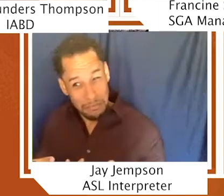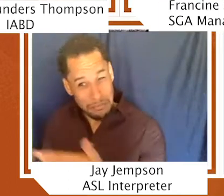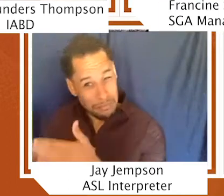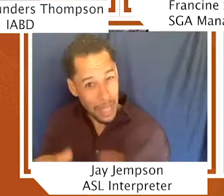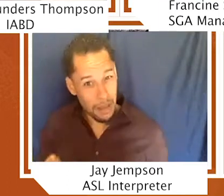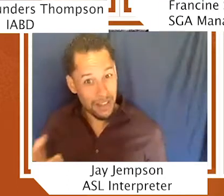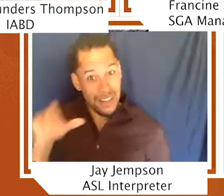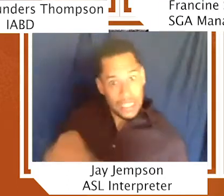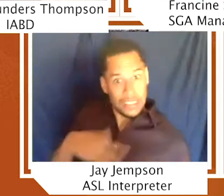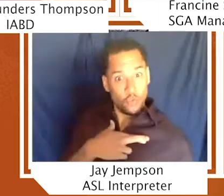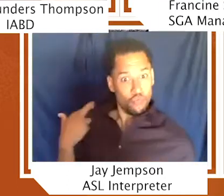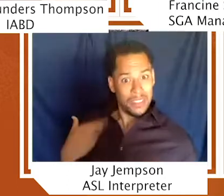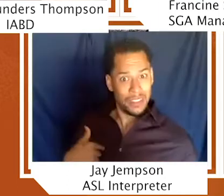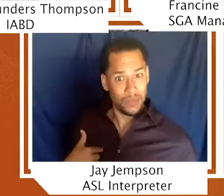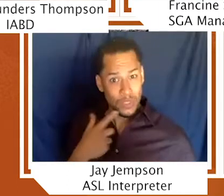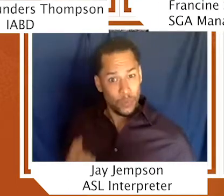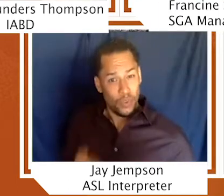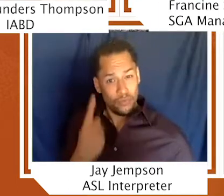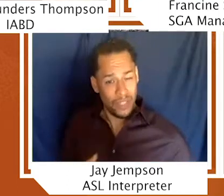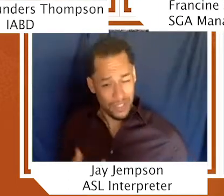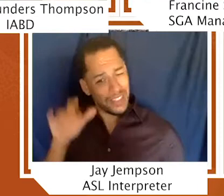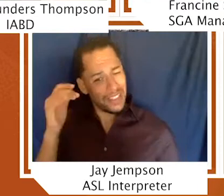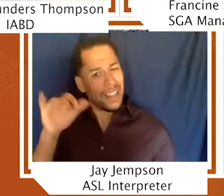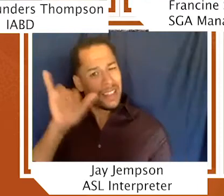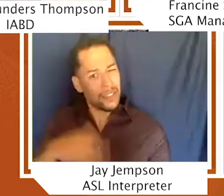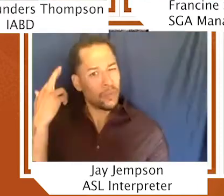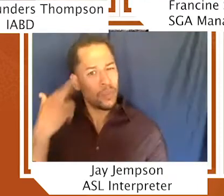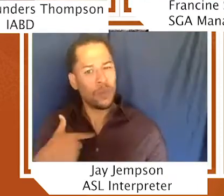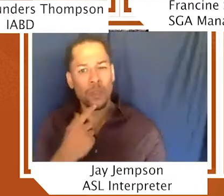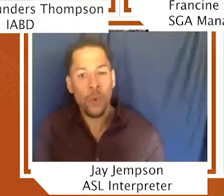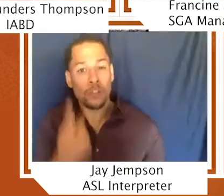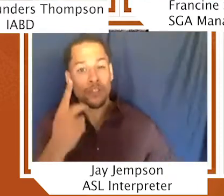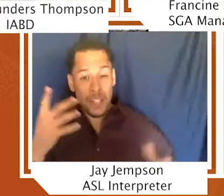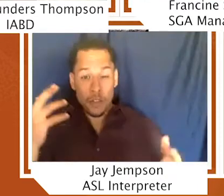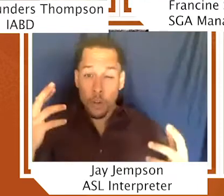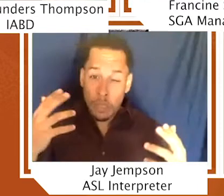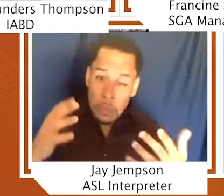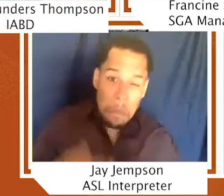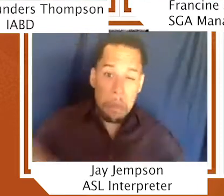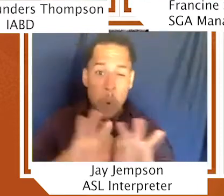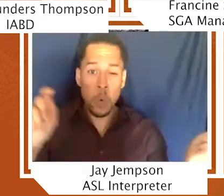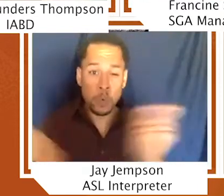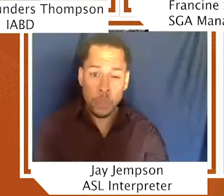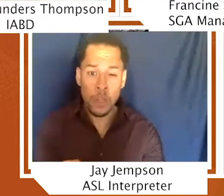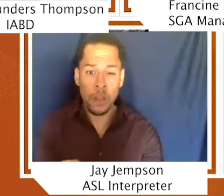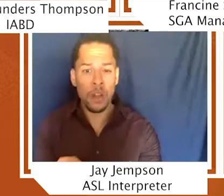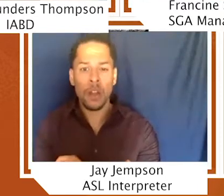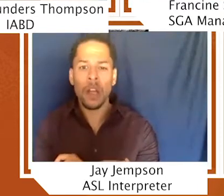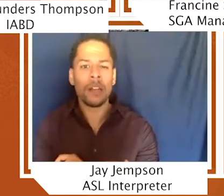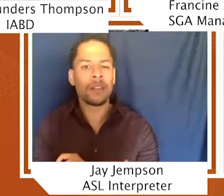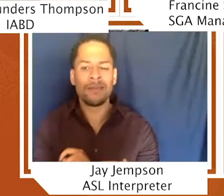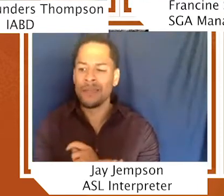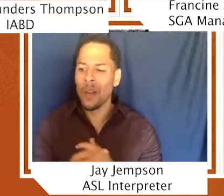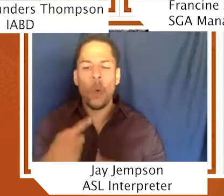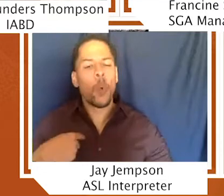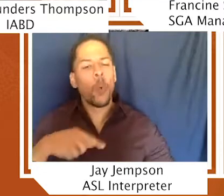and understand why it needs to change. And that's just not normal for people to live that way.